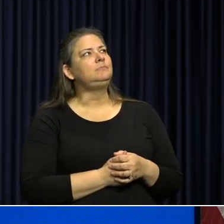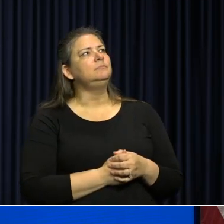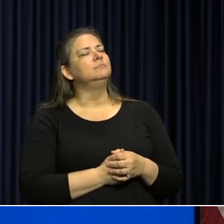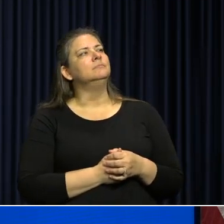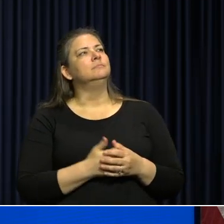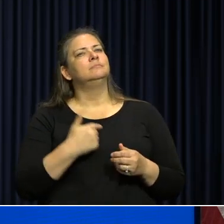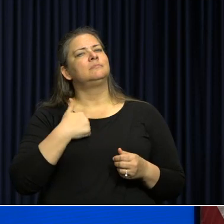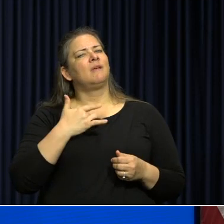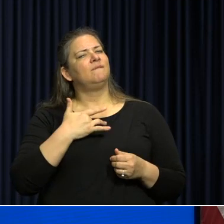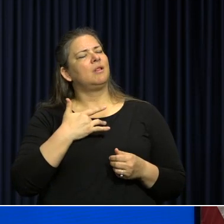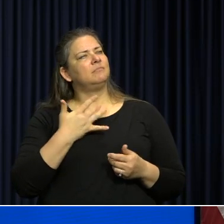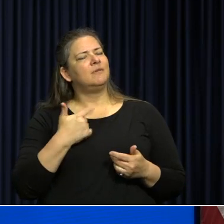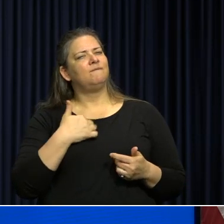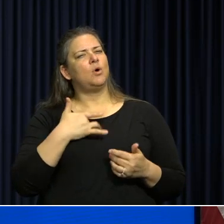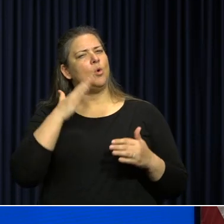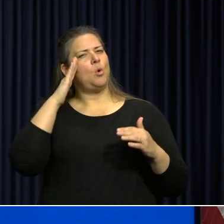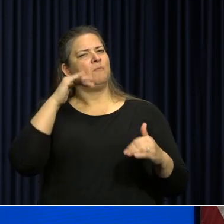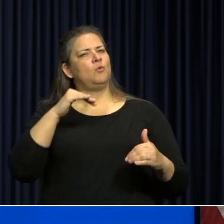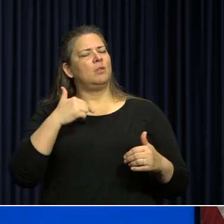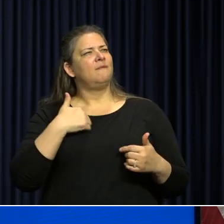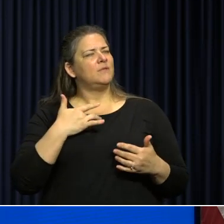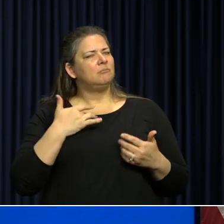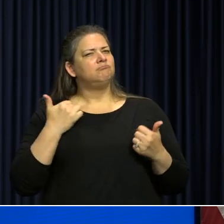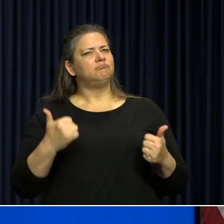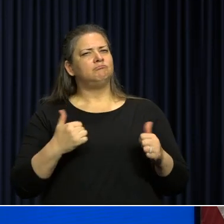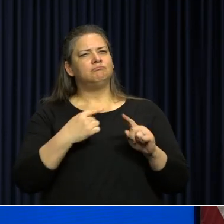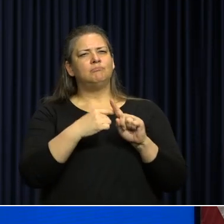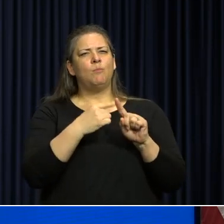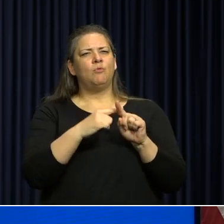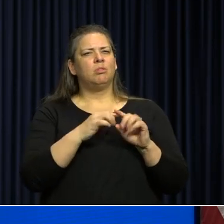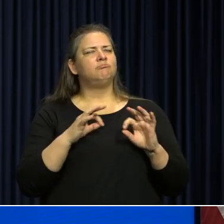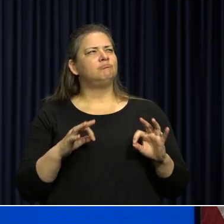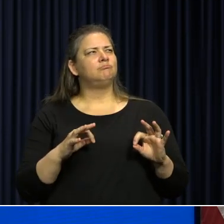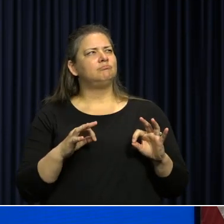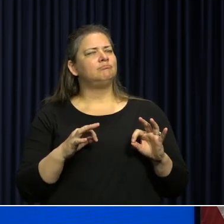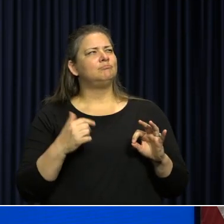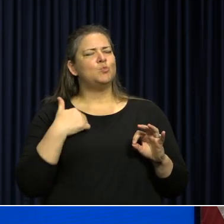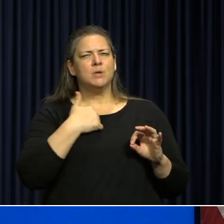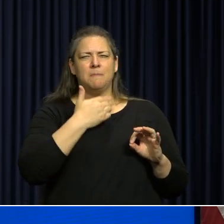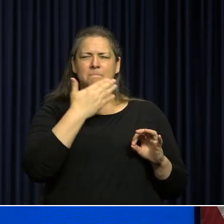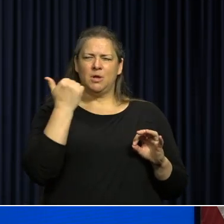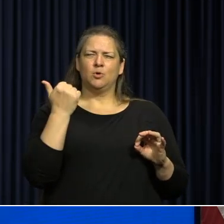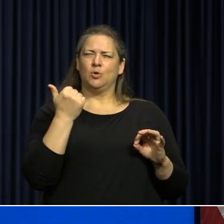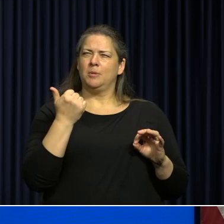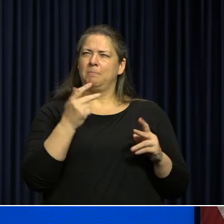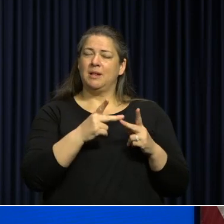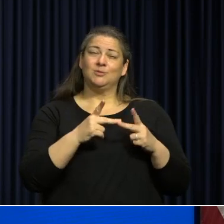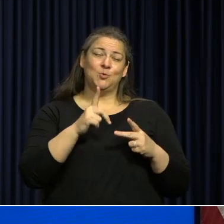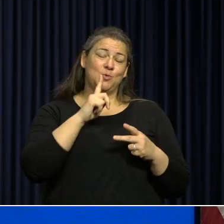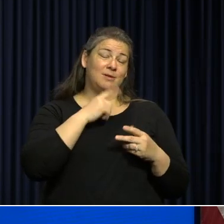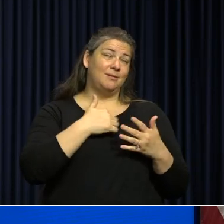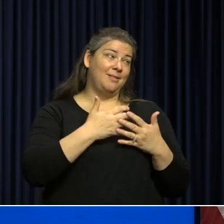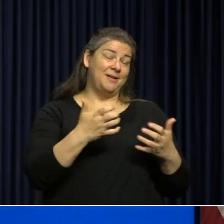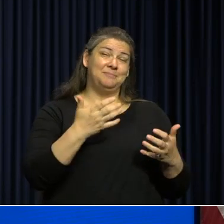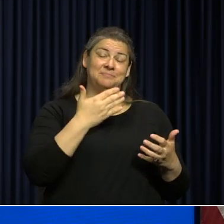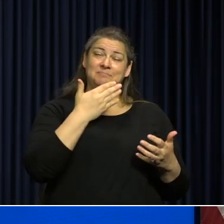feel hopeful. I feel hopeful because we are at a better place today, a far better